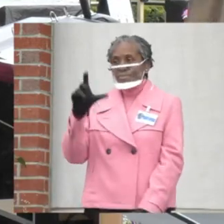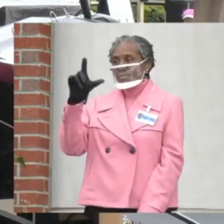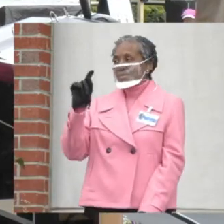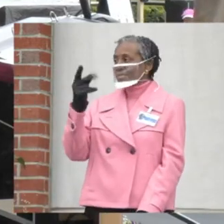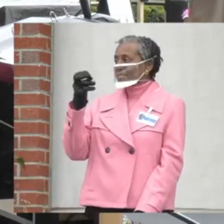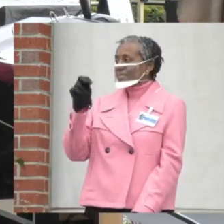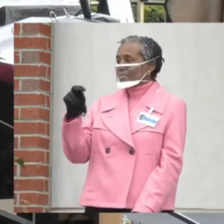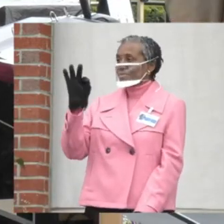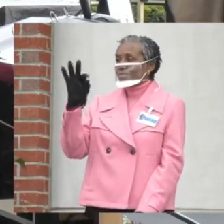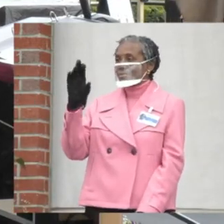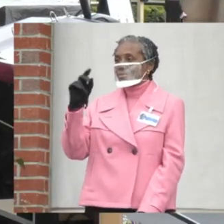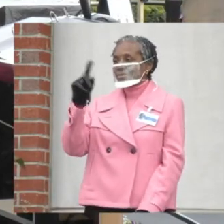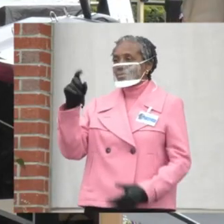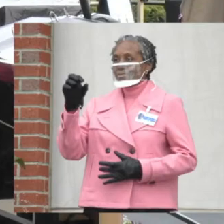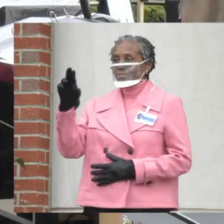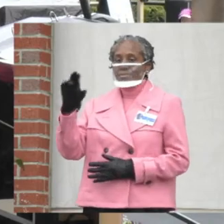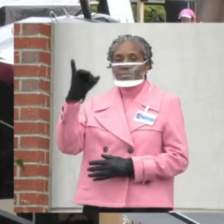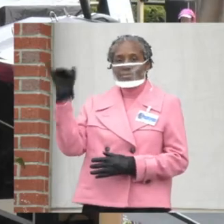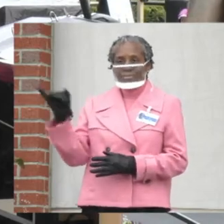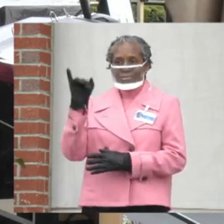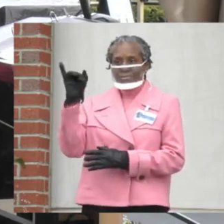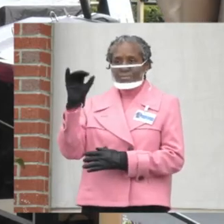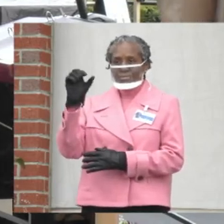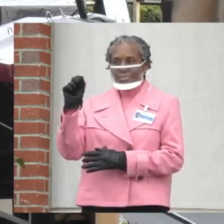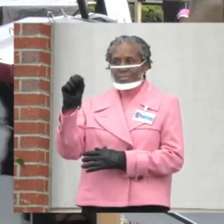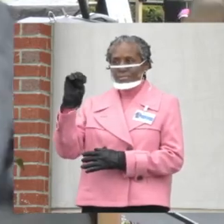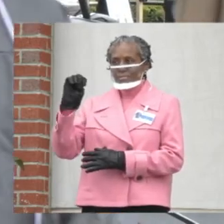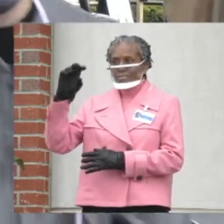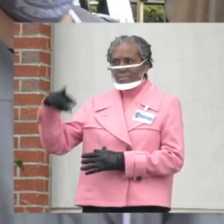LaTanya Frazier, High Set.